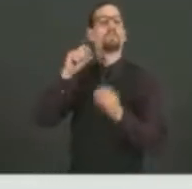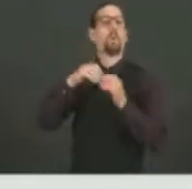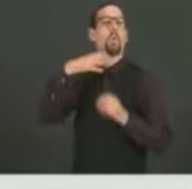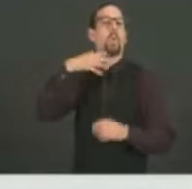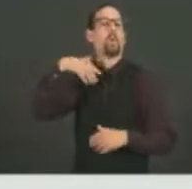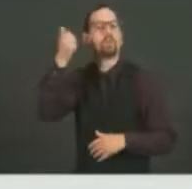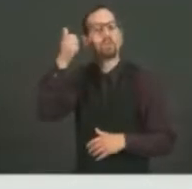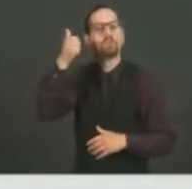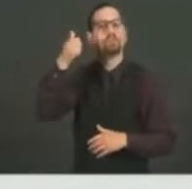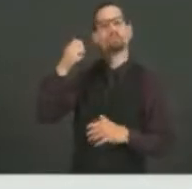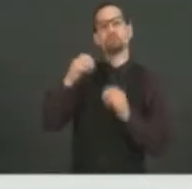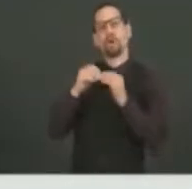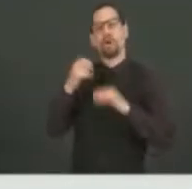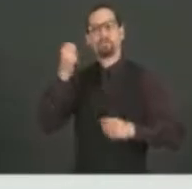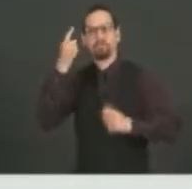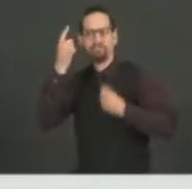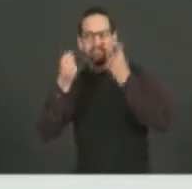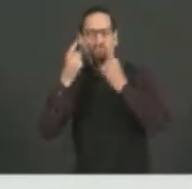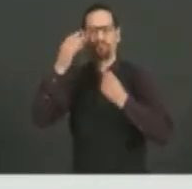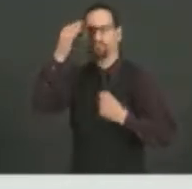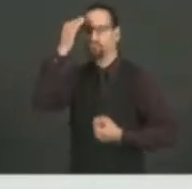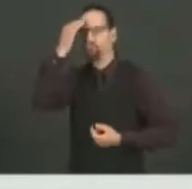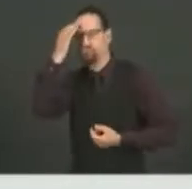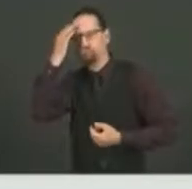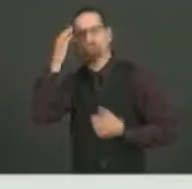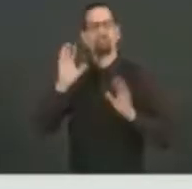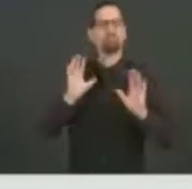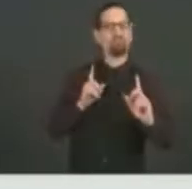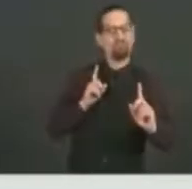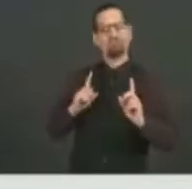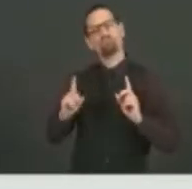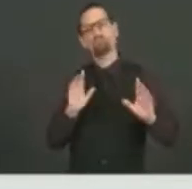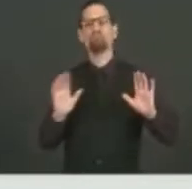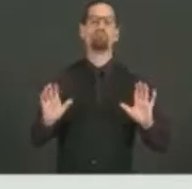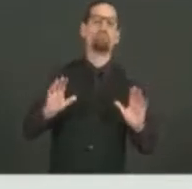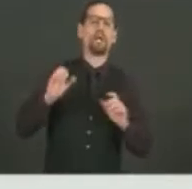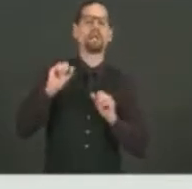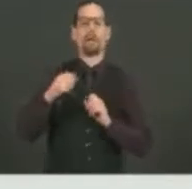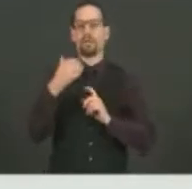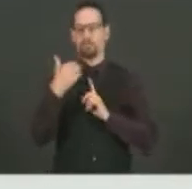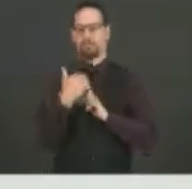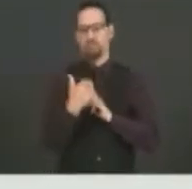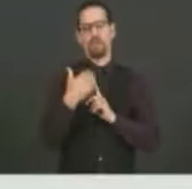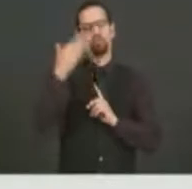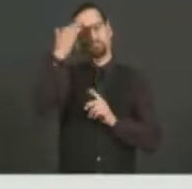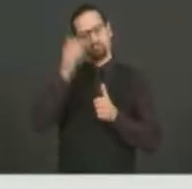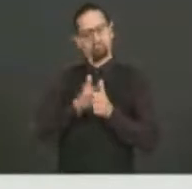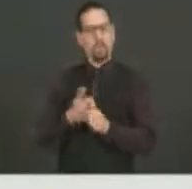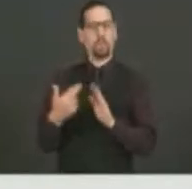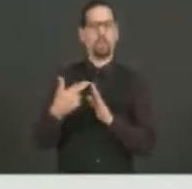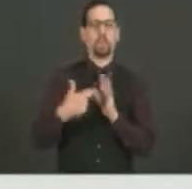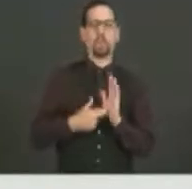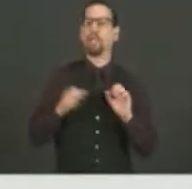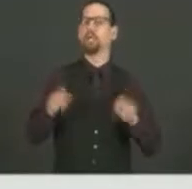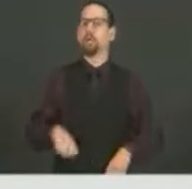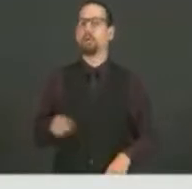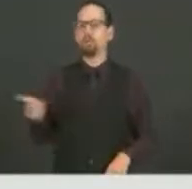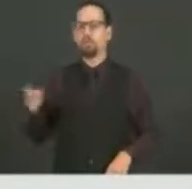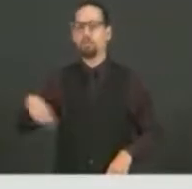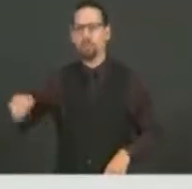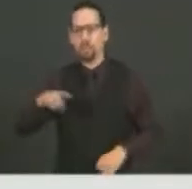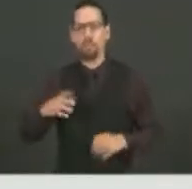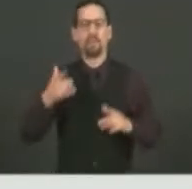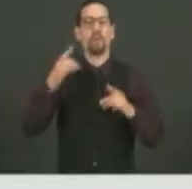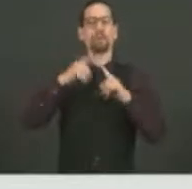hopefully we can count on them to keep social distancing a little better. And so in high schools, students and teachers will either need to keep 6 feet